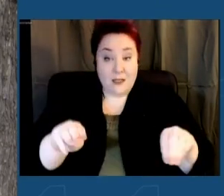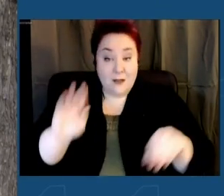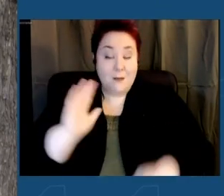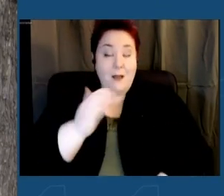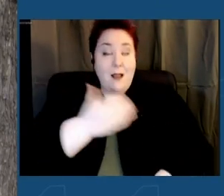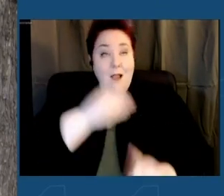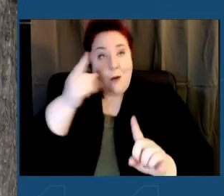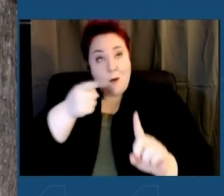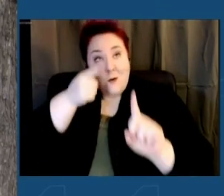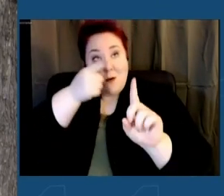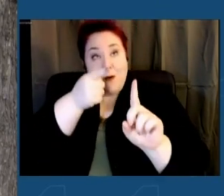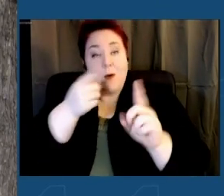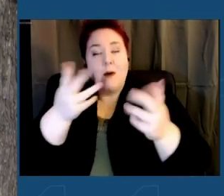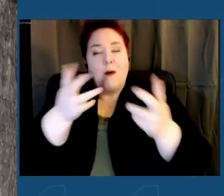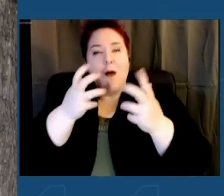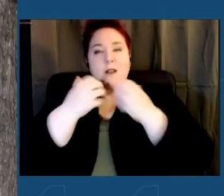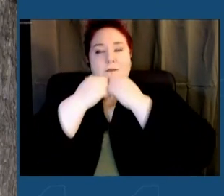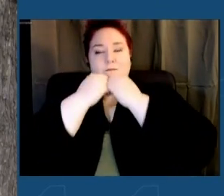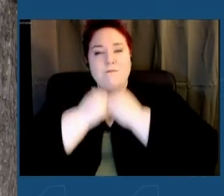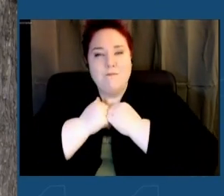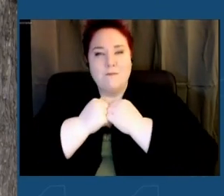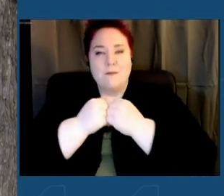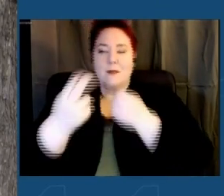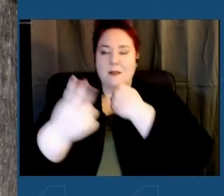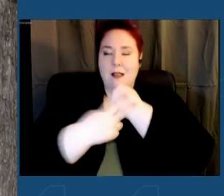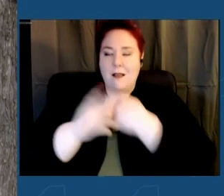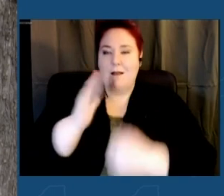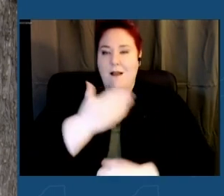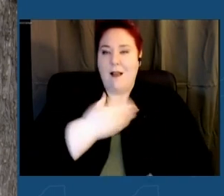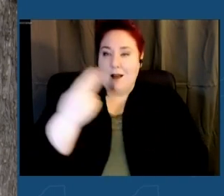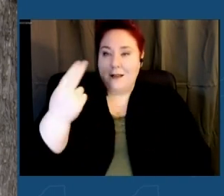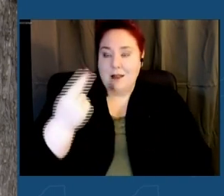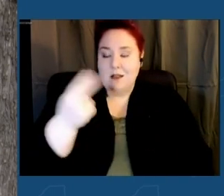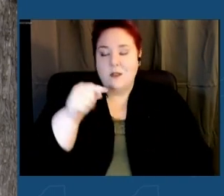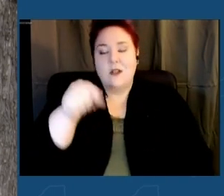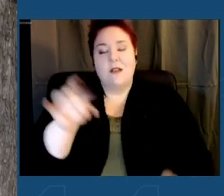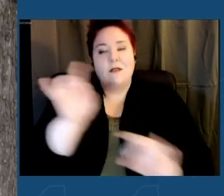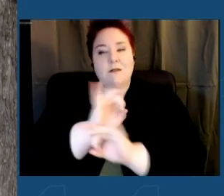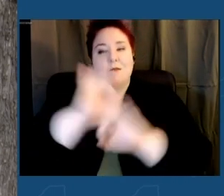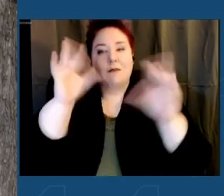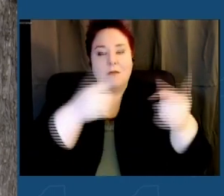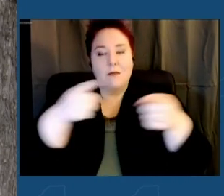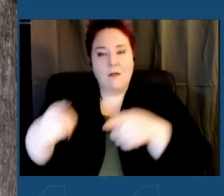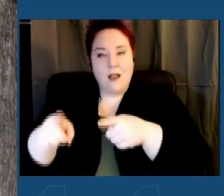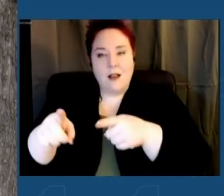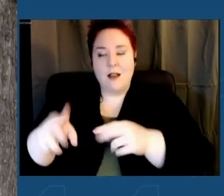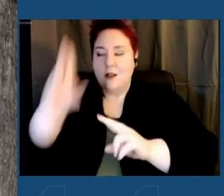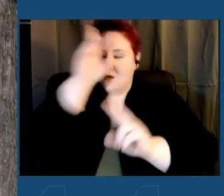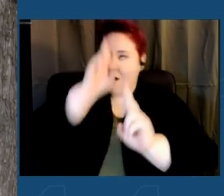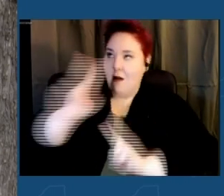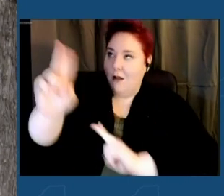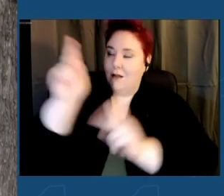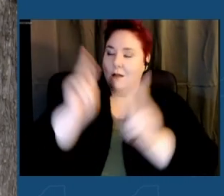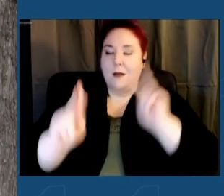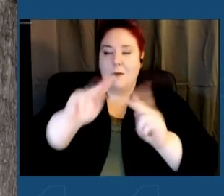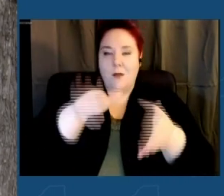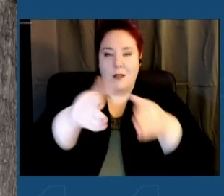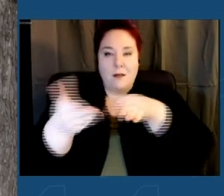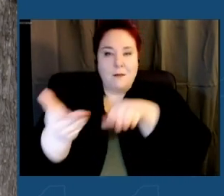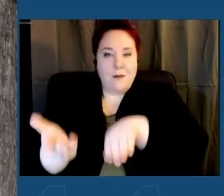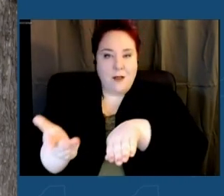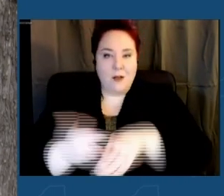preserve the history of this tragic event, to pay tribute to those individuals who perished, stand